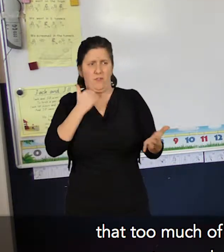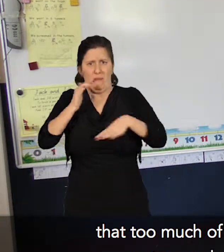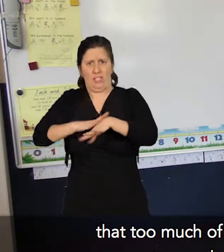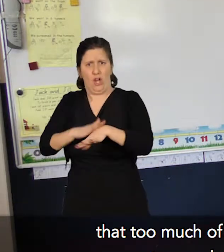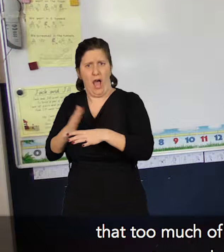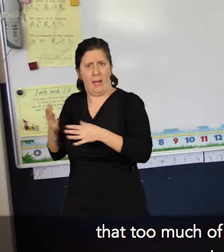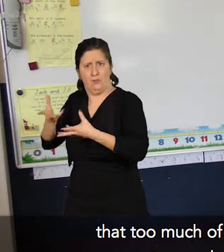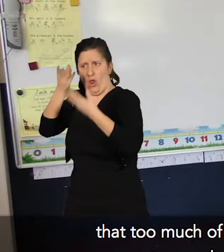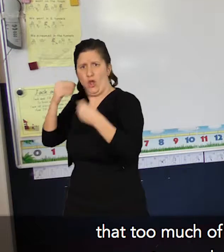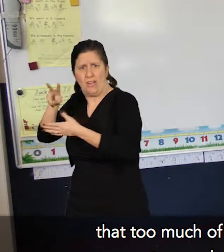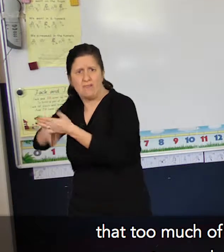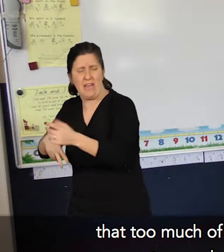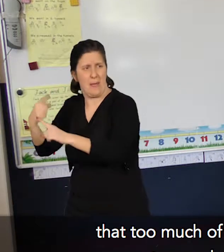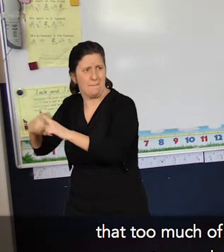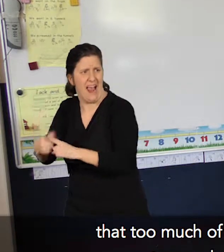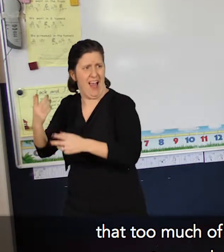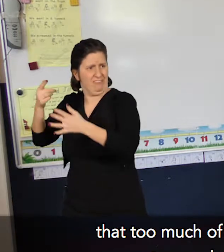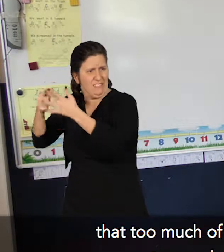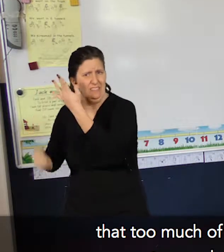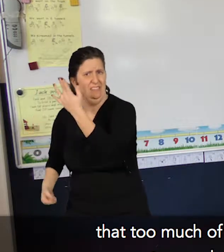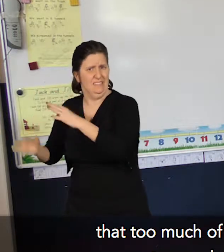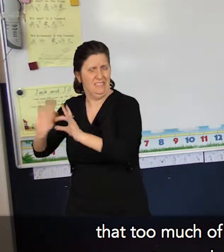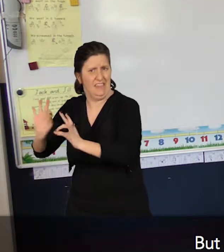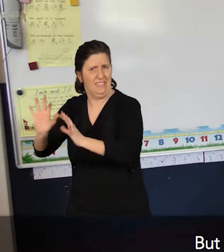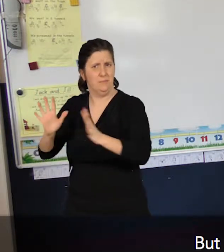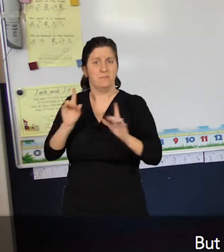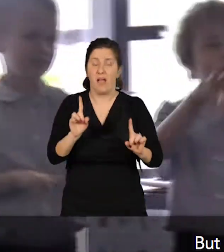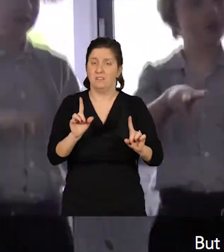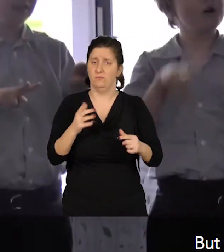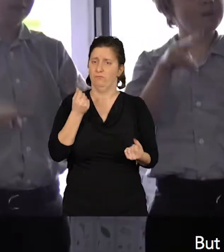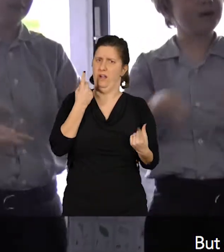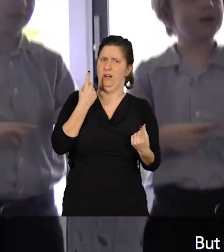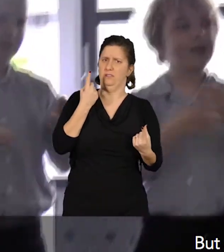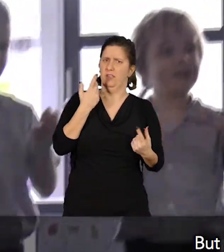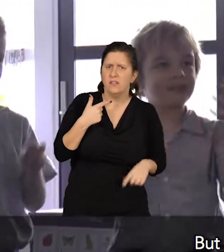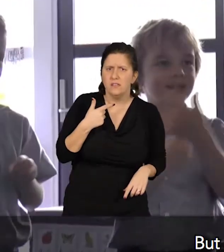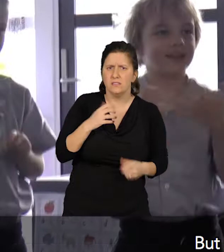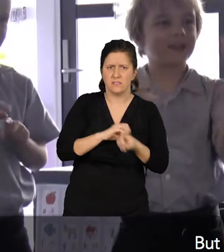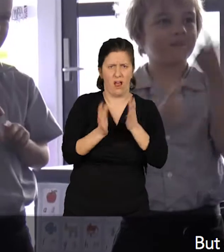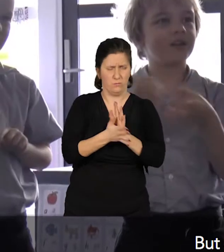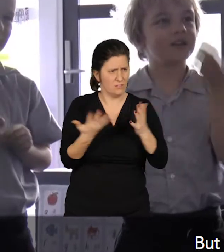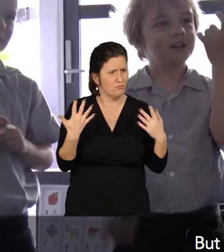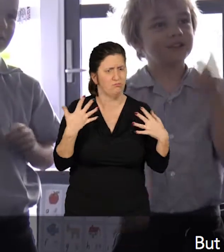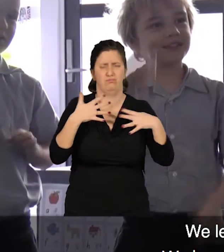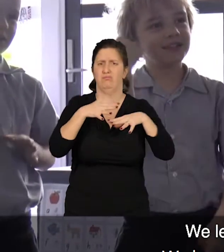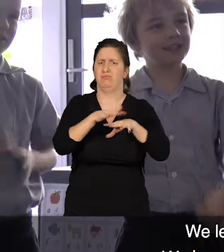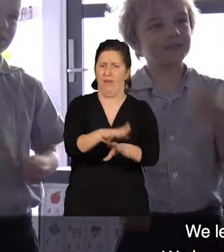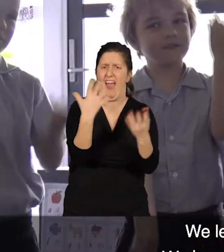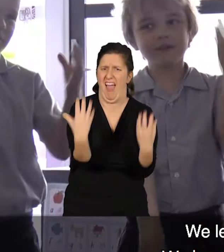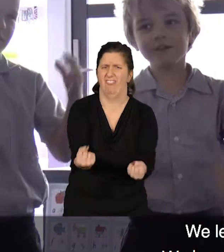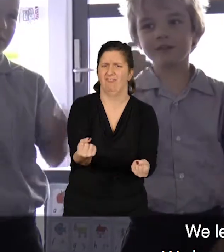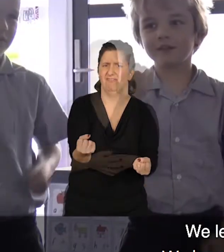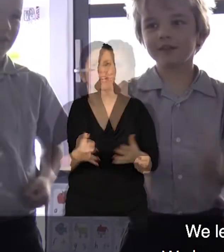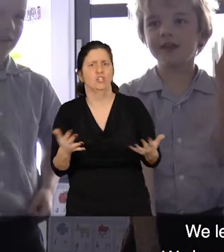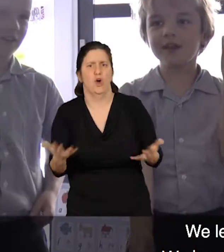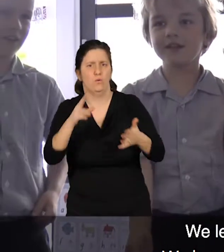language and not enough time learning to read and write or do maths? But actually it's completely integrated. We learn to